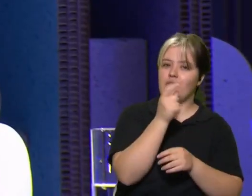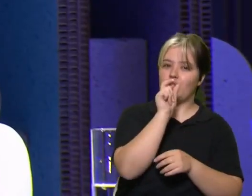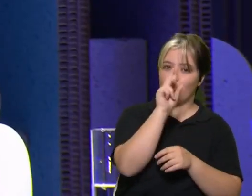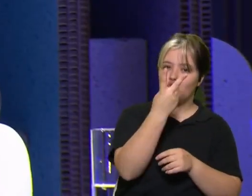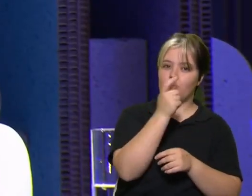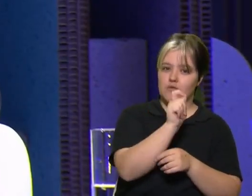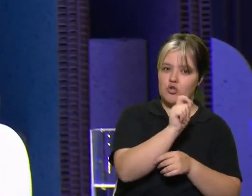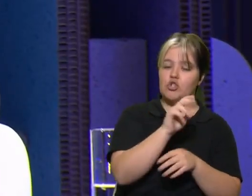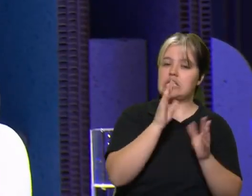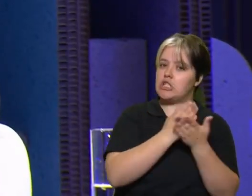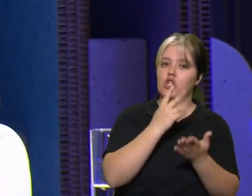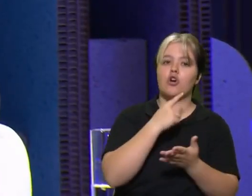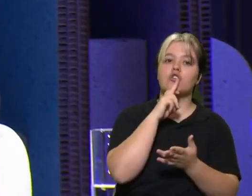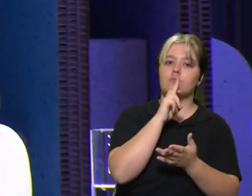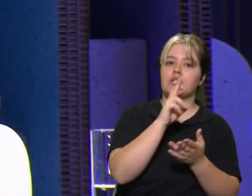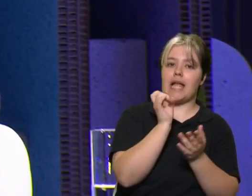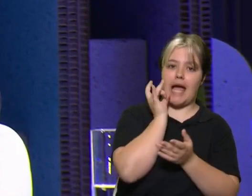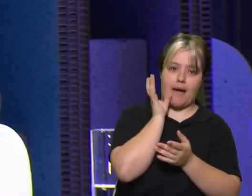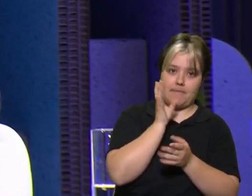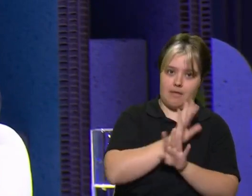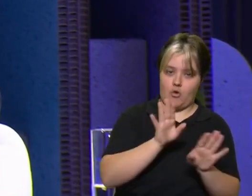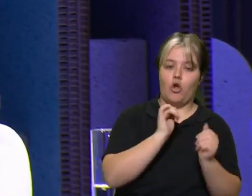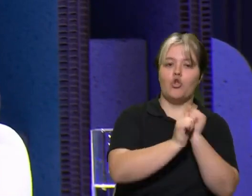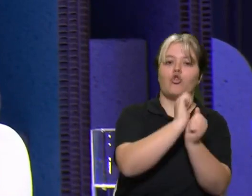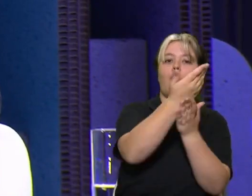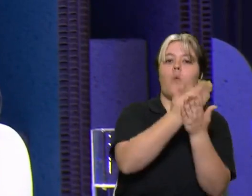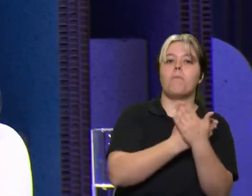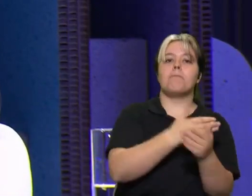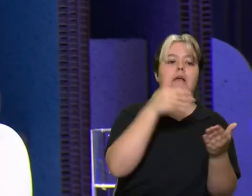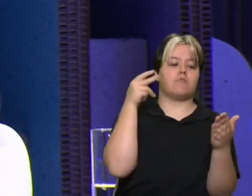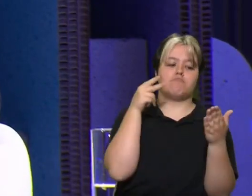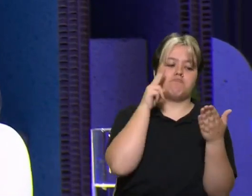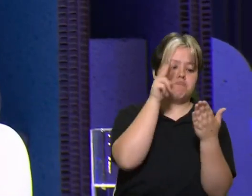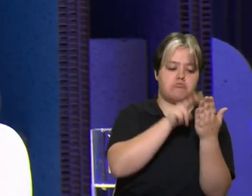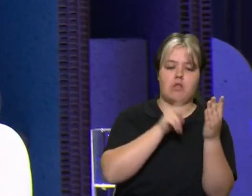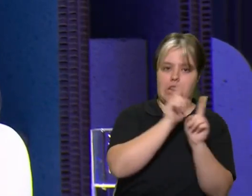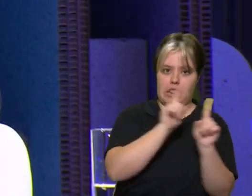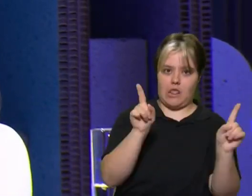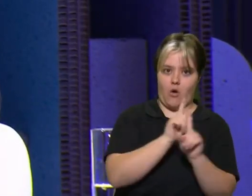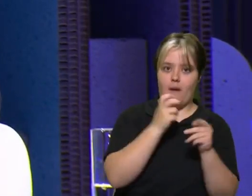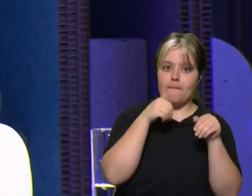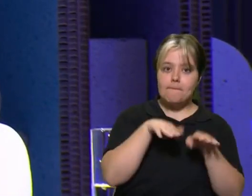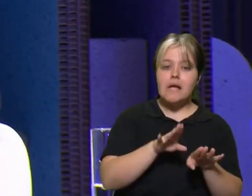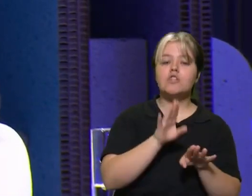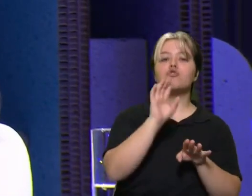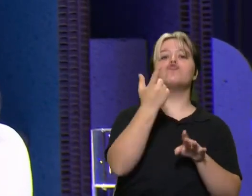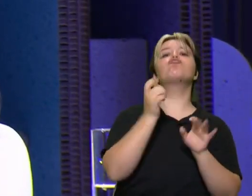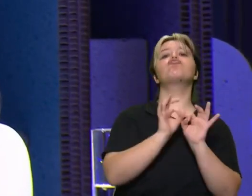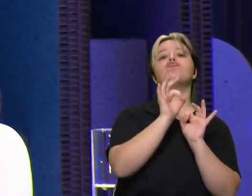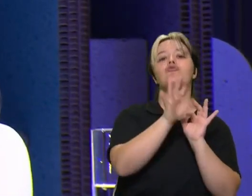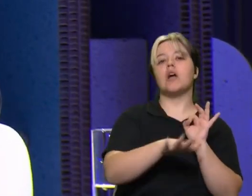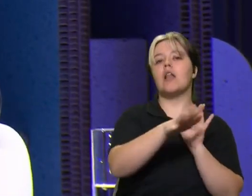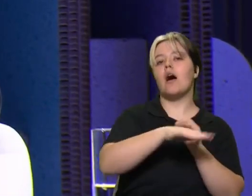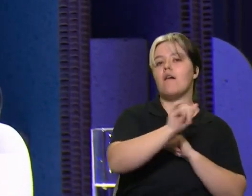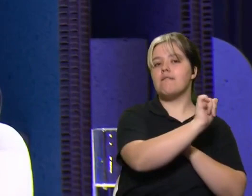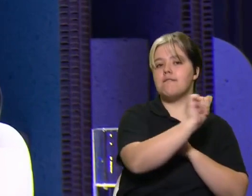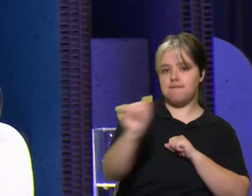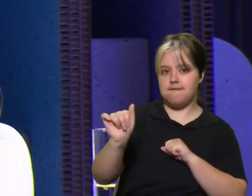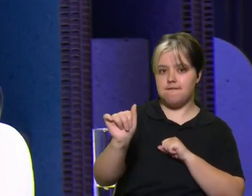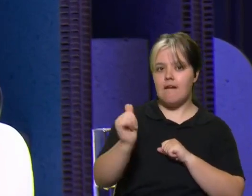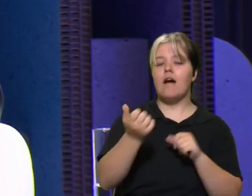challenge the three of you, not going into the document which is being discussed. Give us